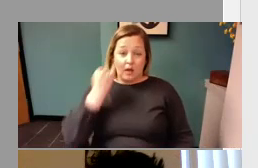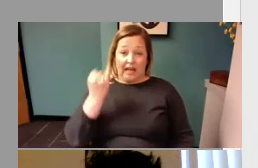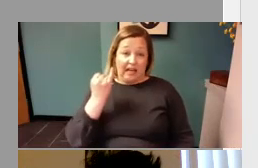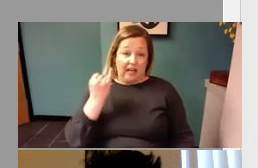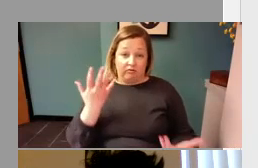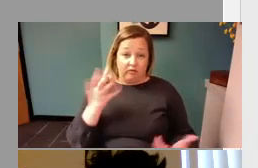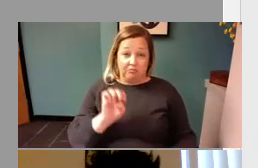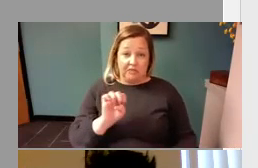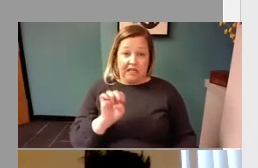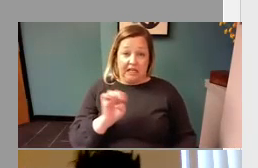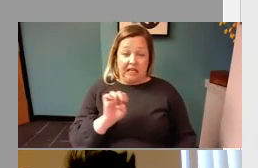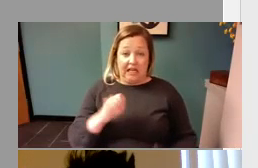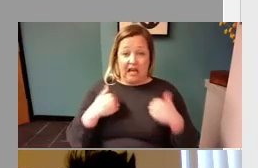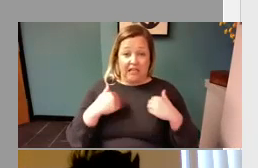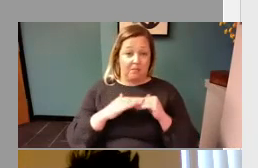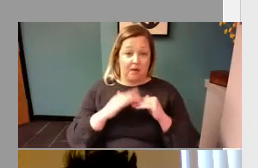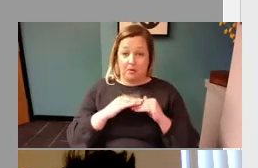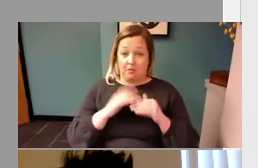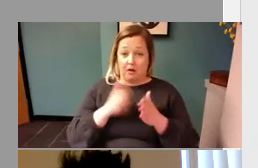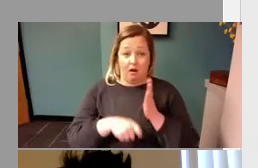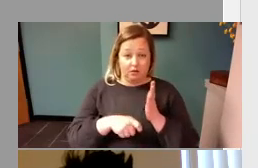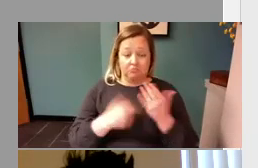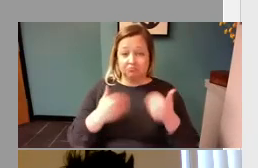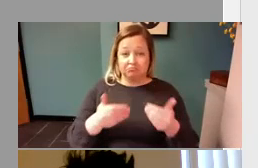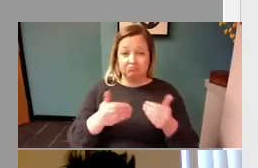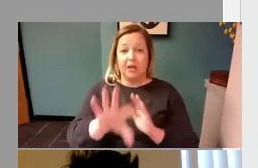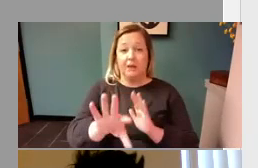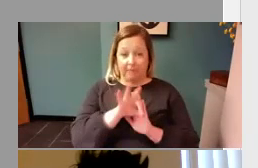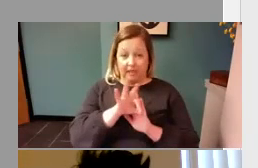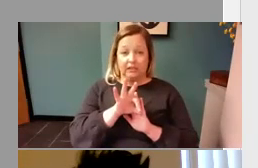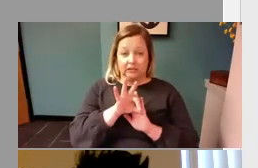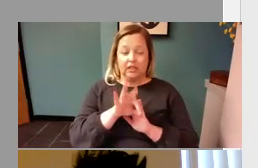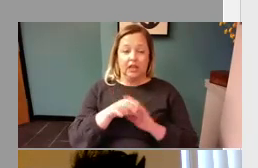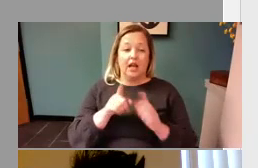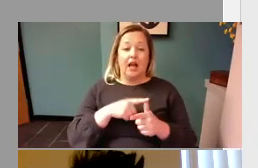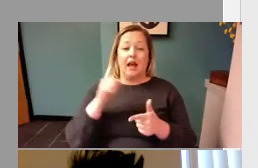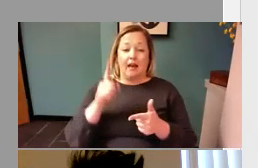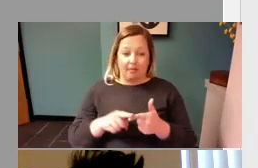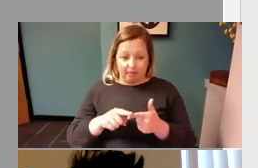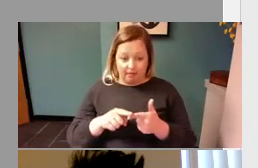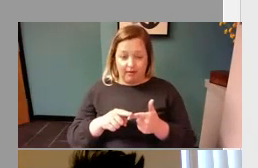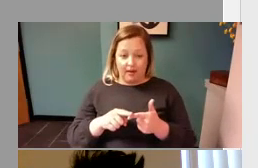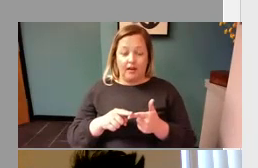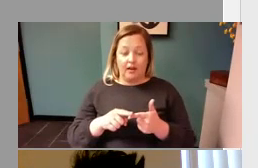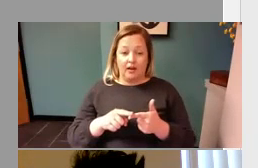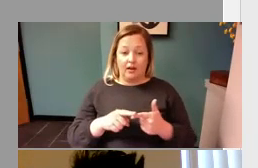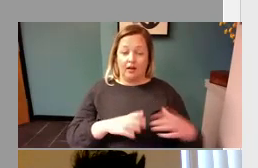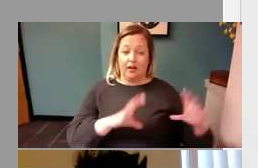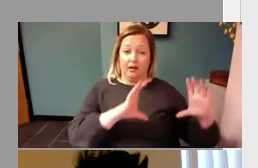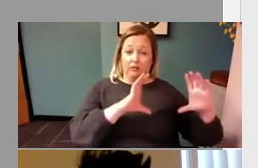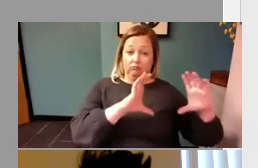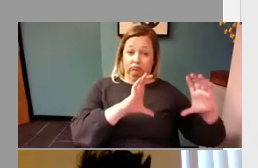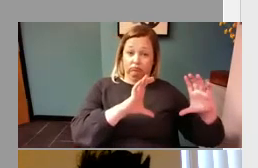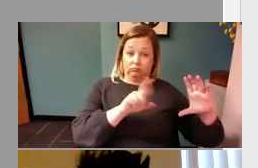edge that had the minimum cost. So it picks that edge, and then essentially the set of edges, set of vertices that we have